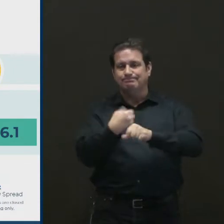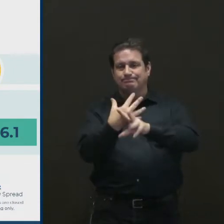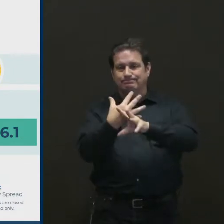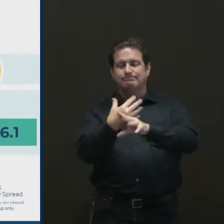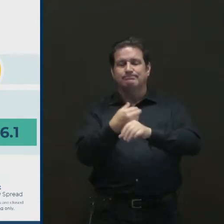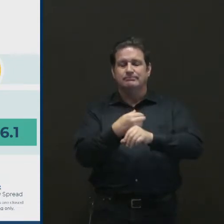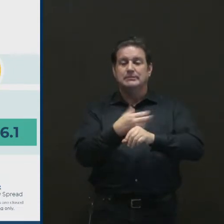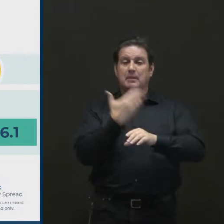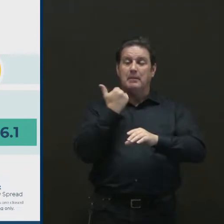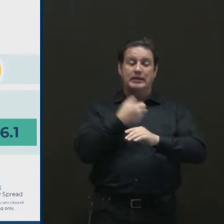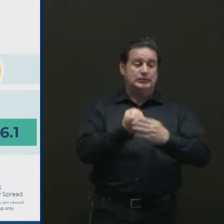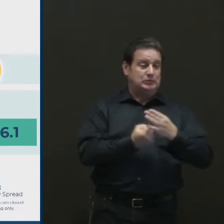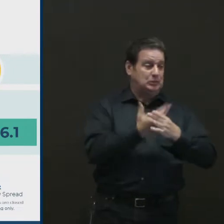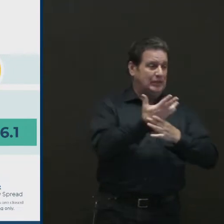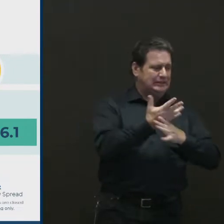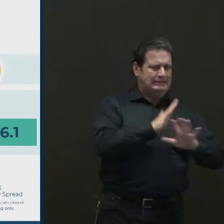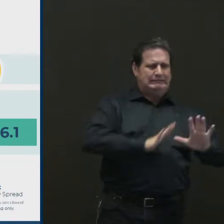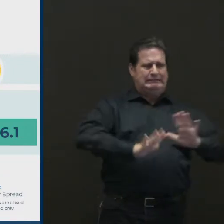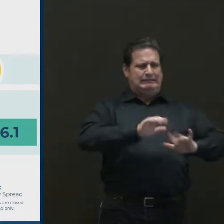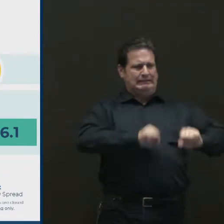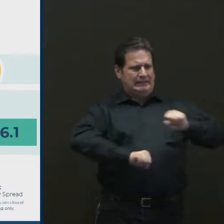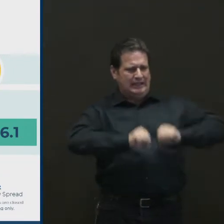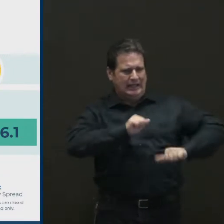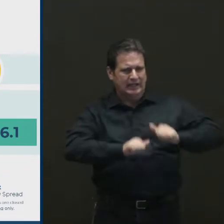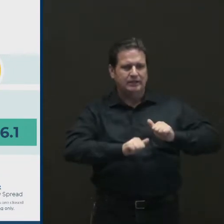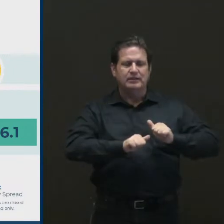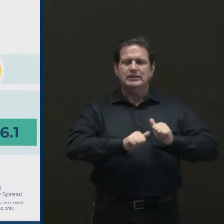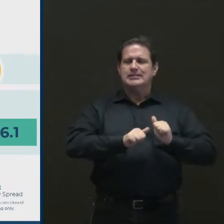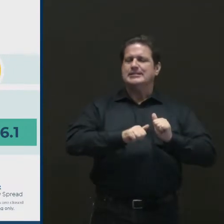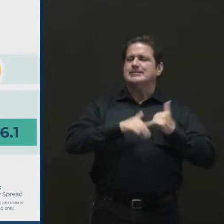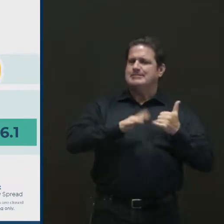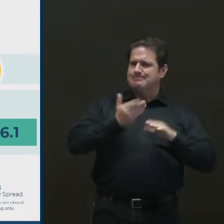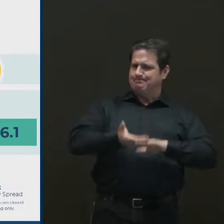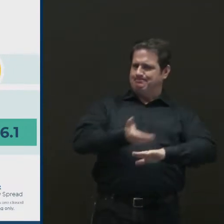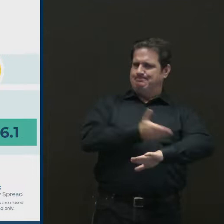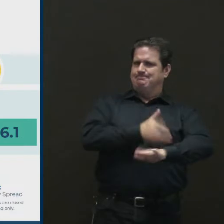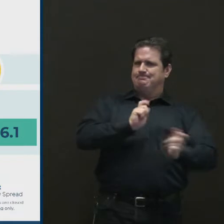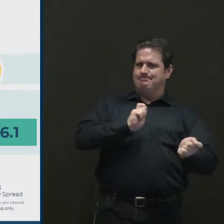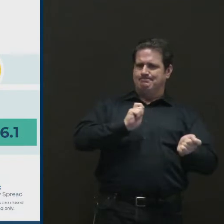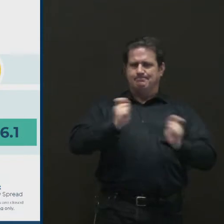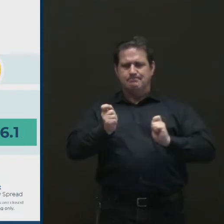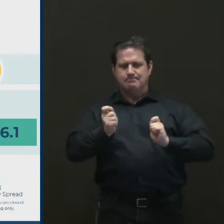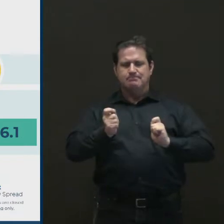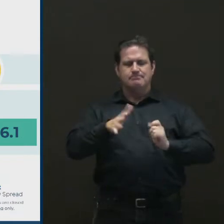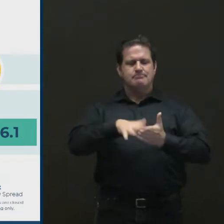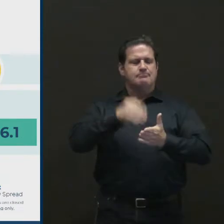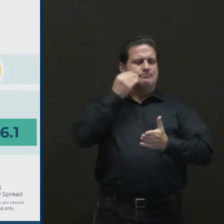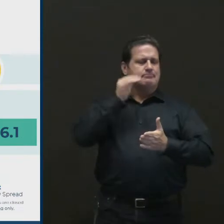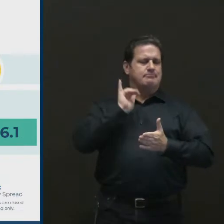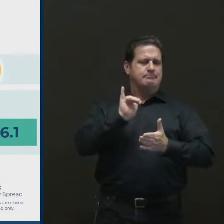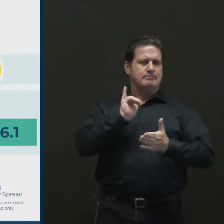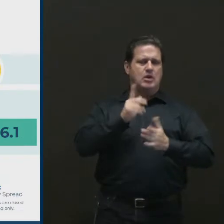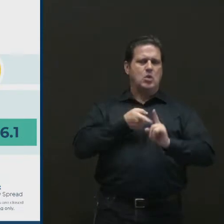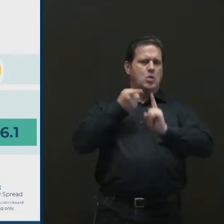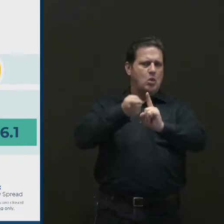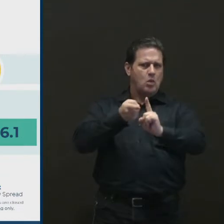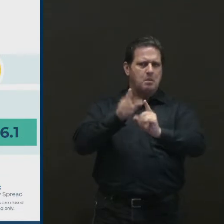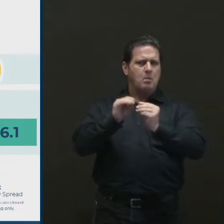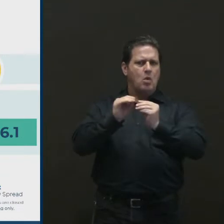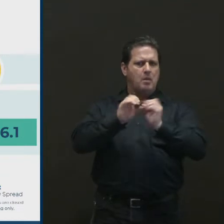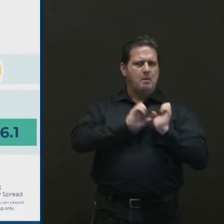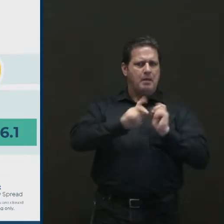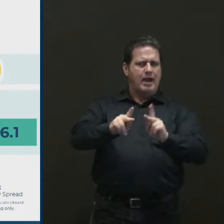than they were in the spring, and we compliment teachers and parents for leaning into that. The goal, obviously, is to have more children